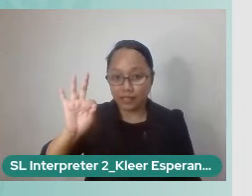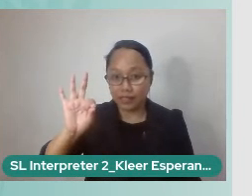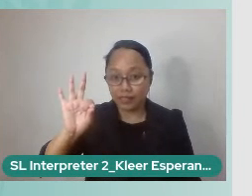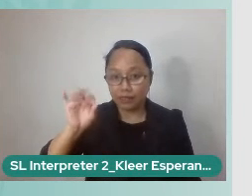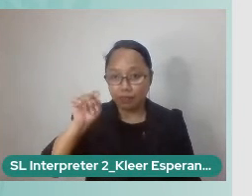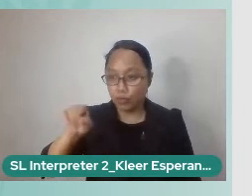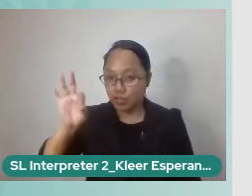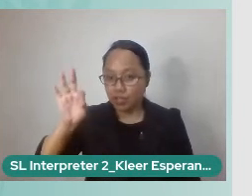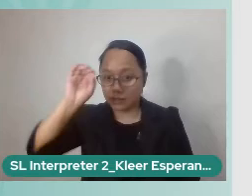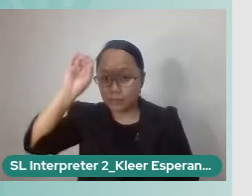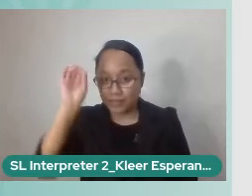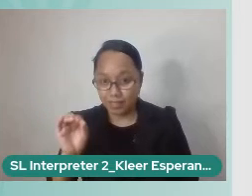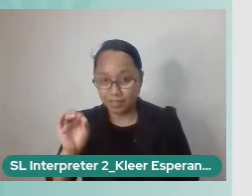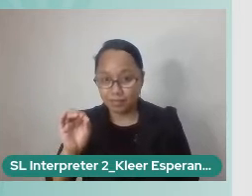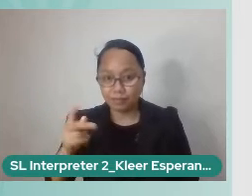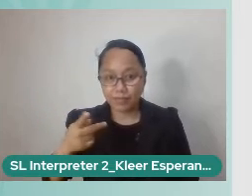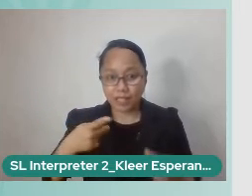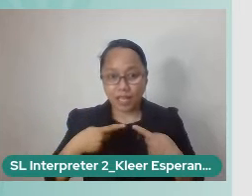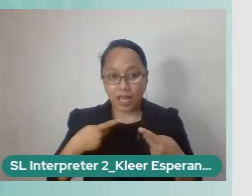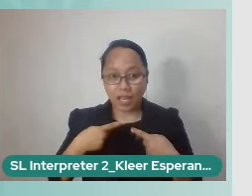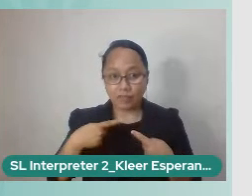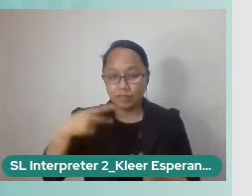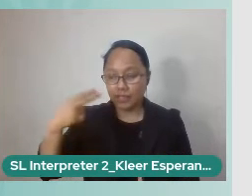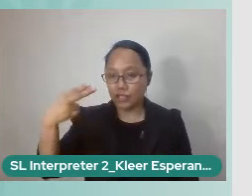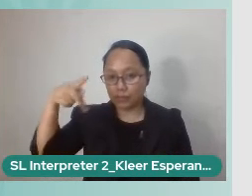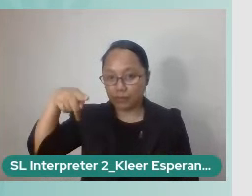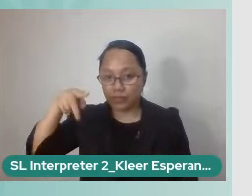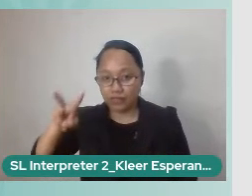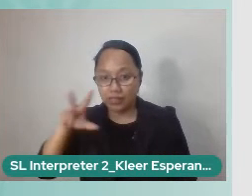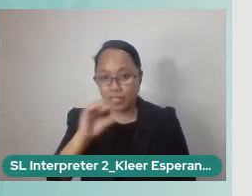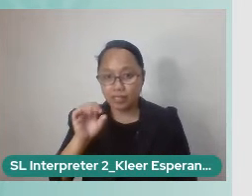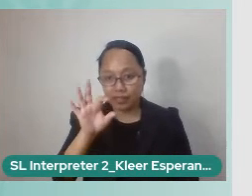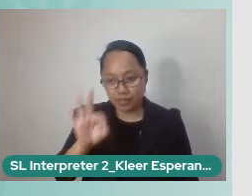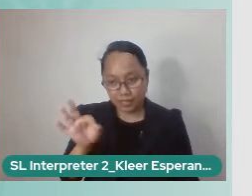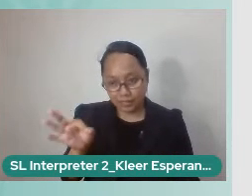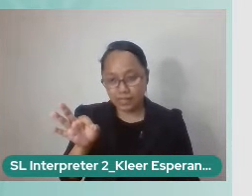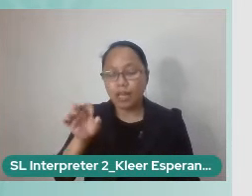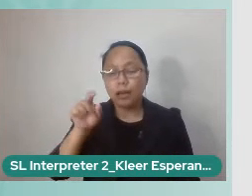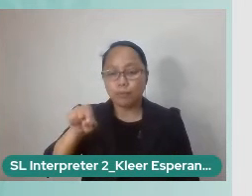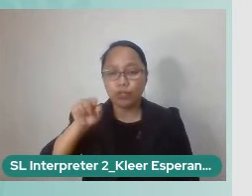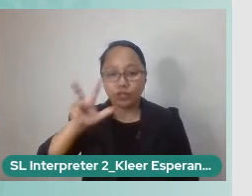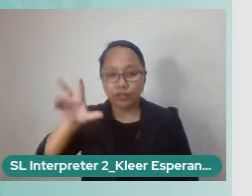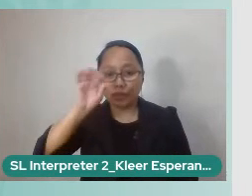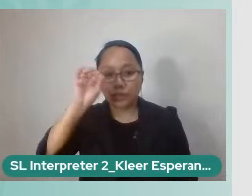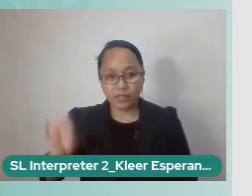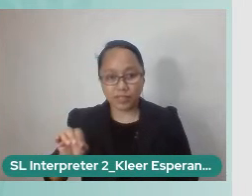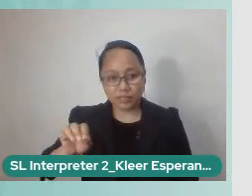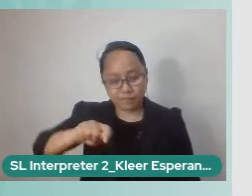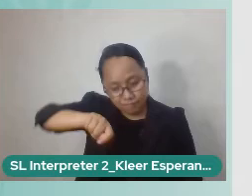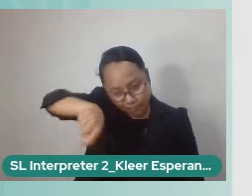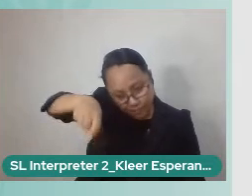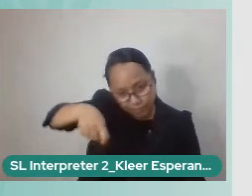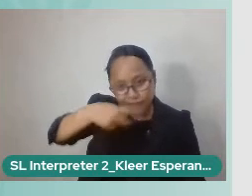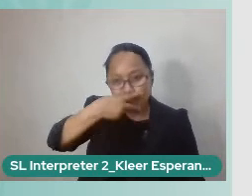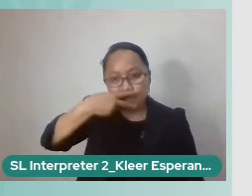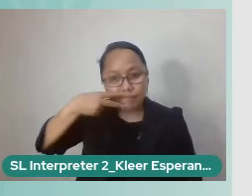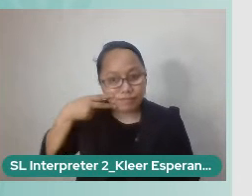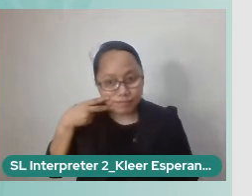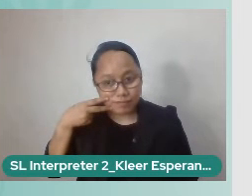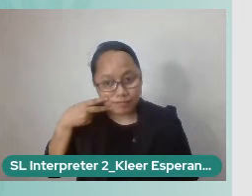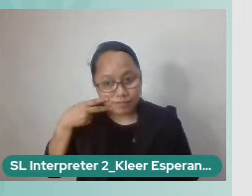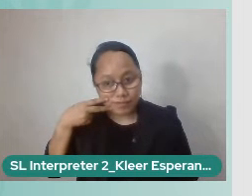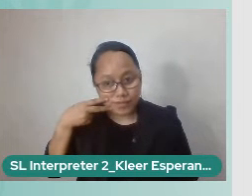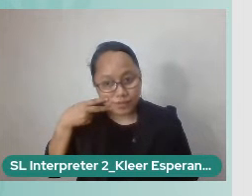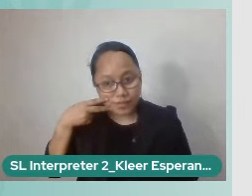lower specificity than pap smears, and that's essentially because it picks up any HPV infection or many HPV